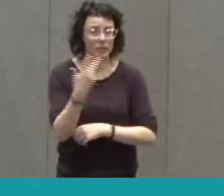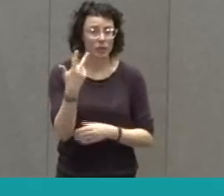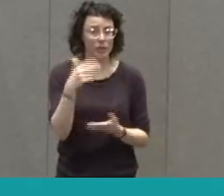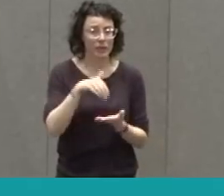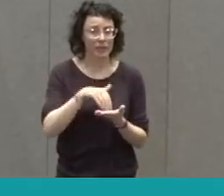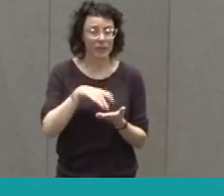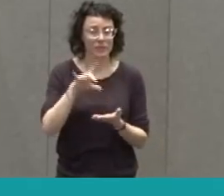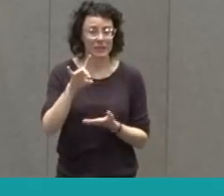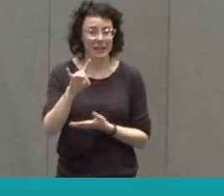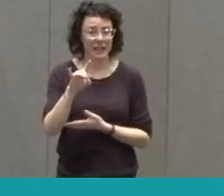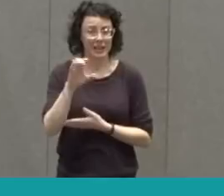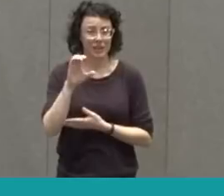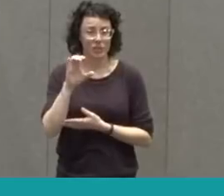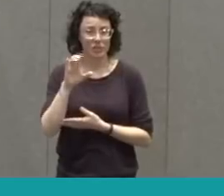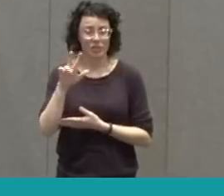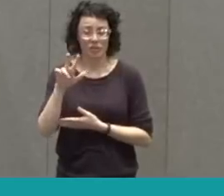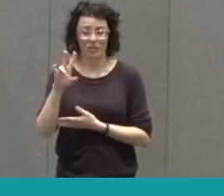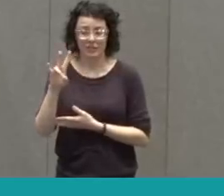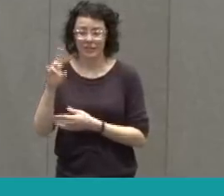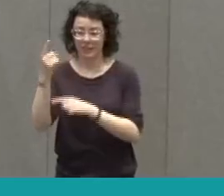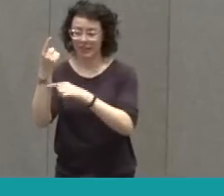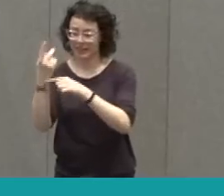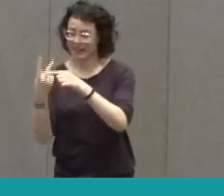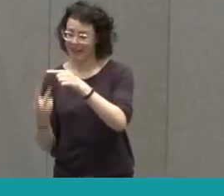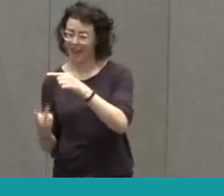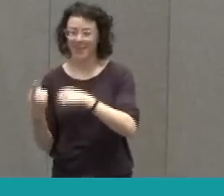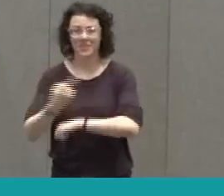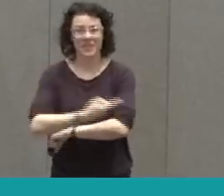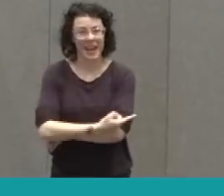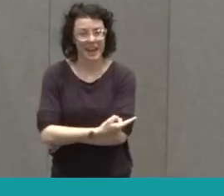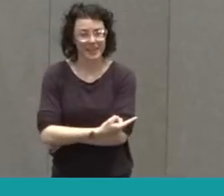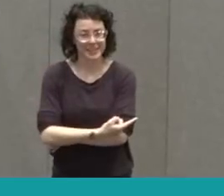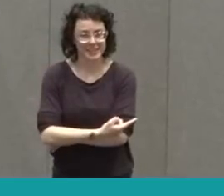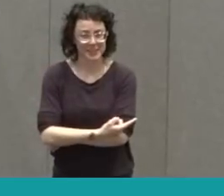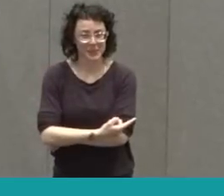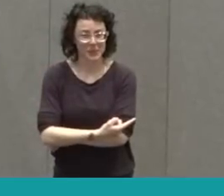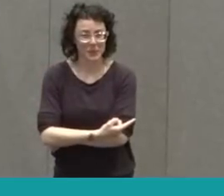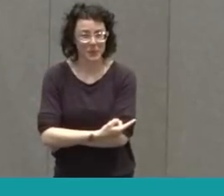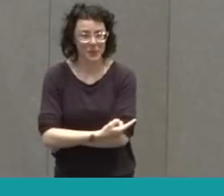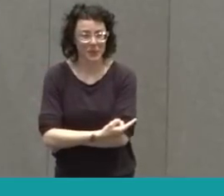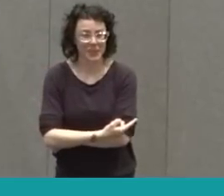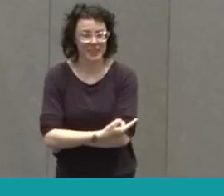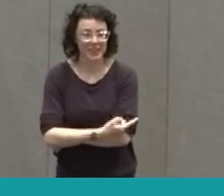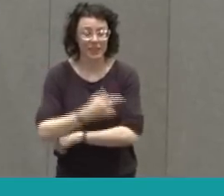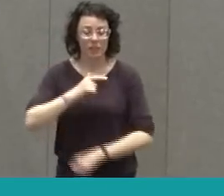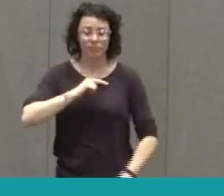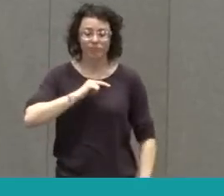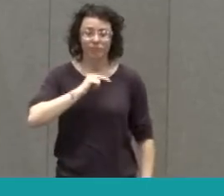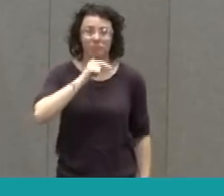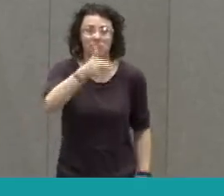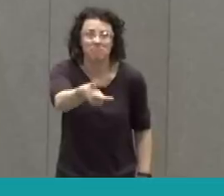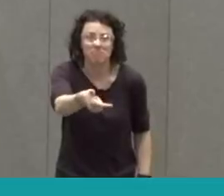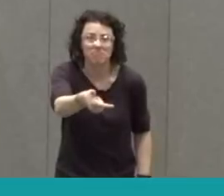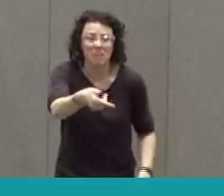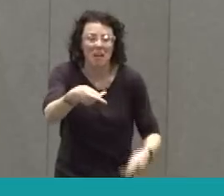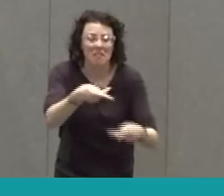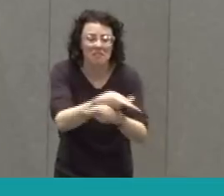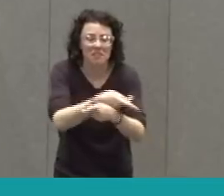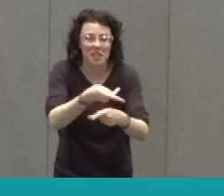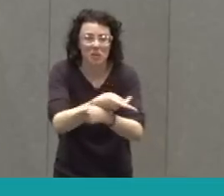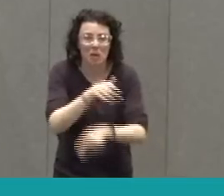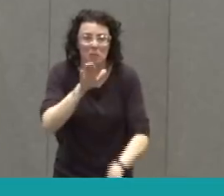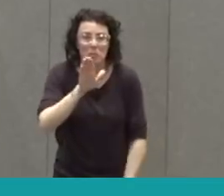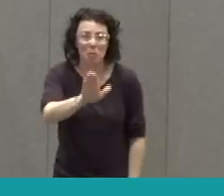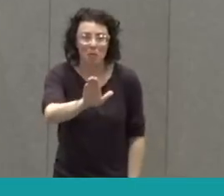3,837 and a half days. So I'd like you to try to figure out your own and use